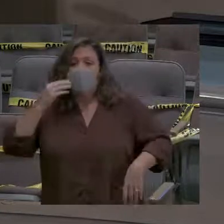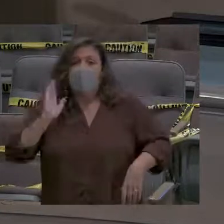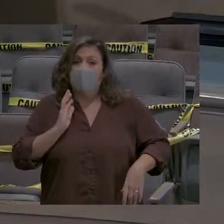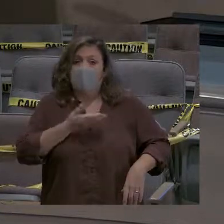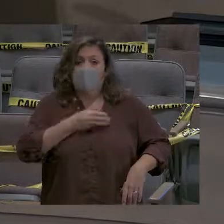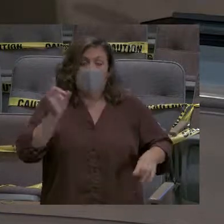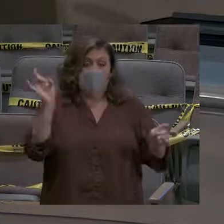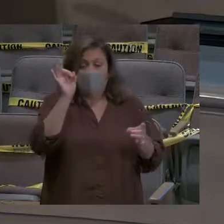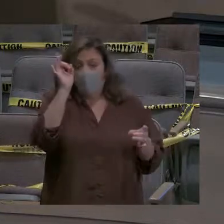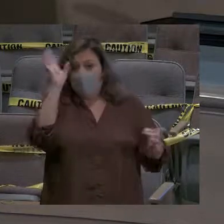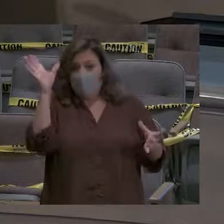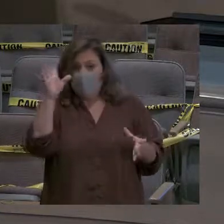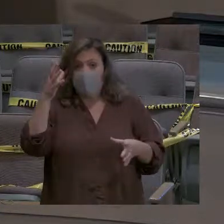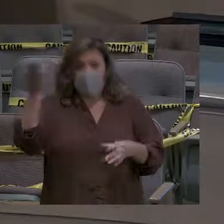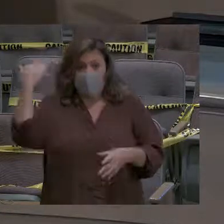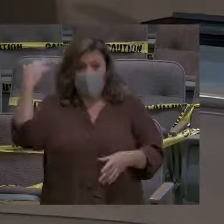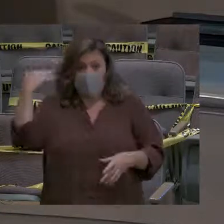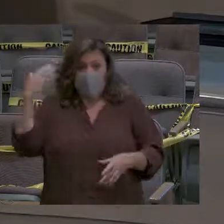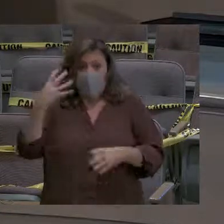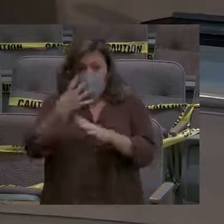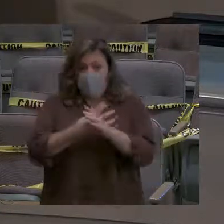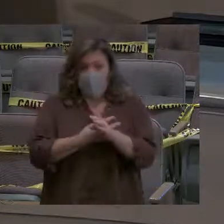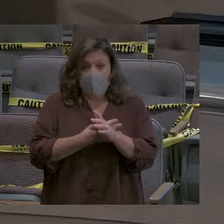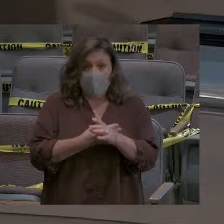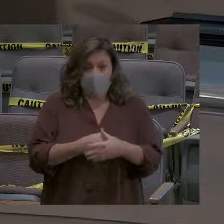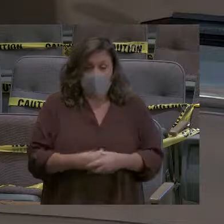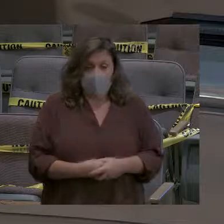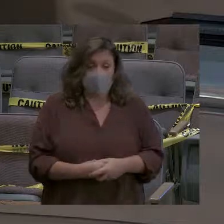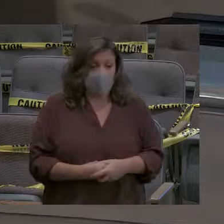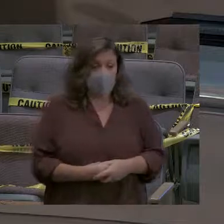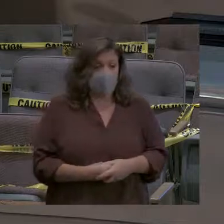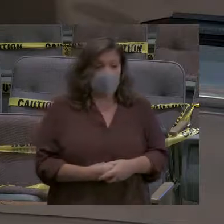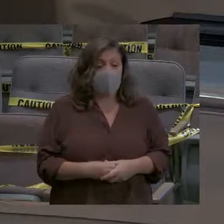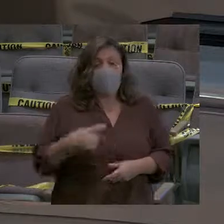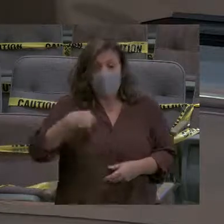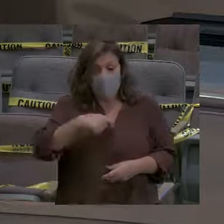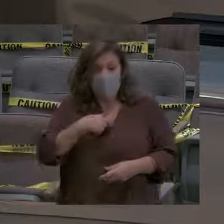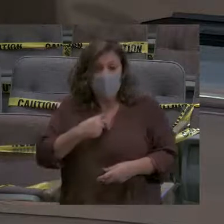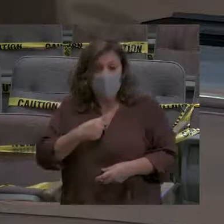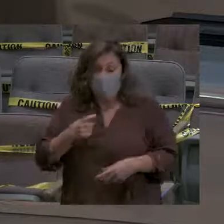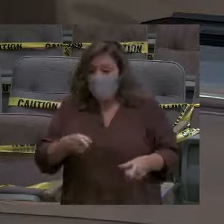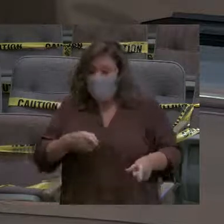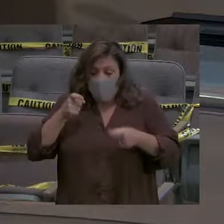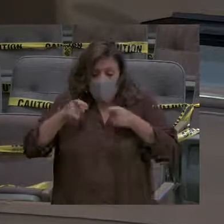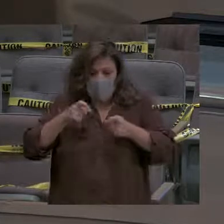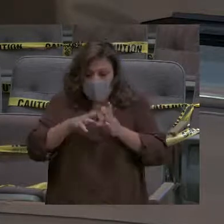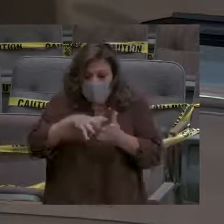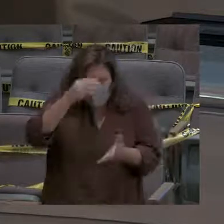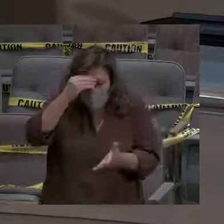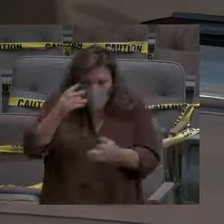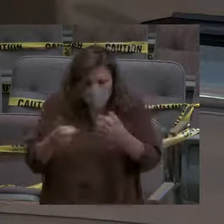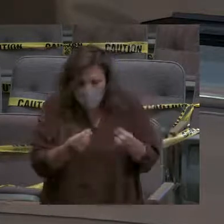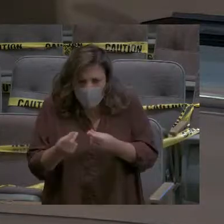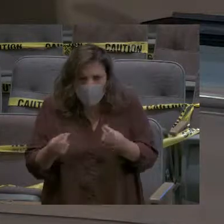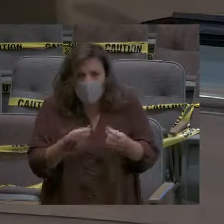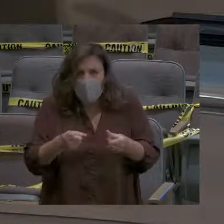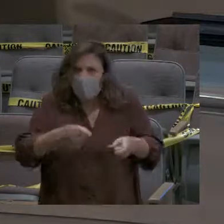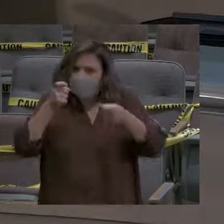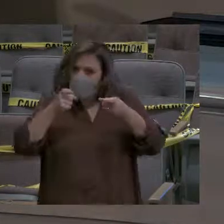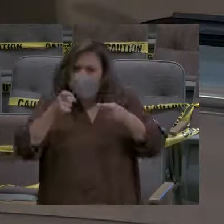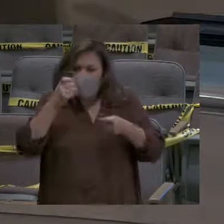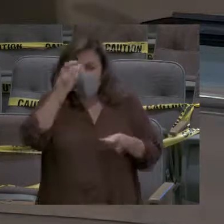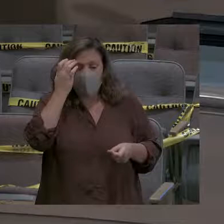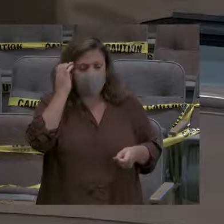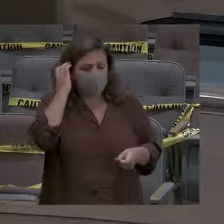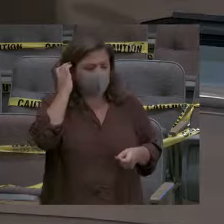that we did at the very beginning of this entire pandemic. We had to learn. We were tried by fire. We had to learn all of these